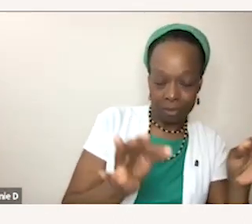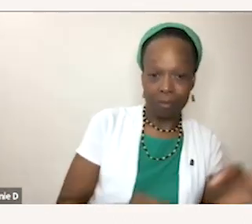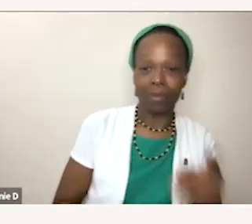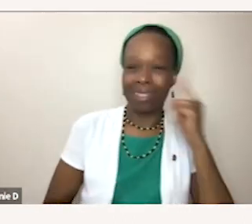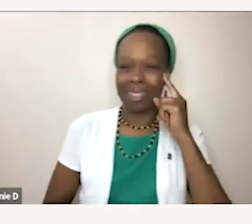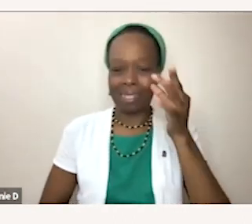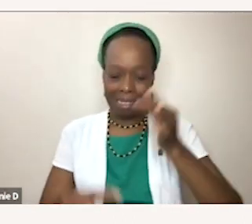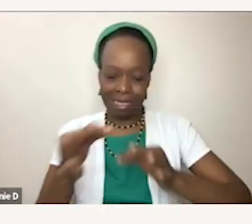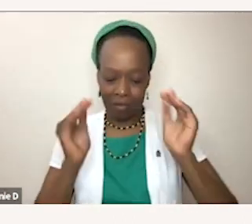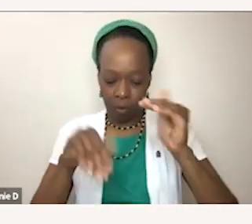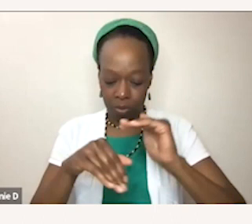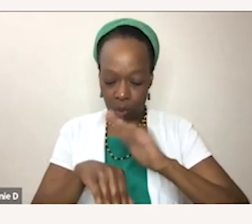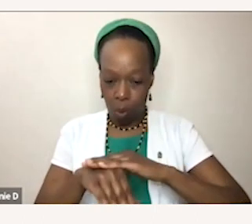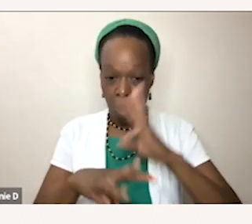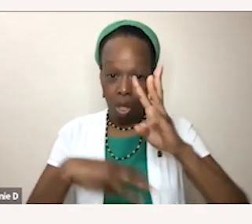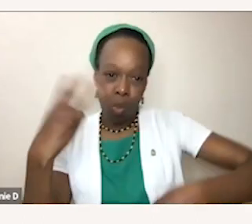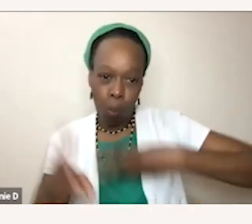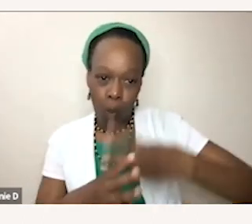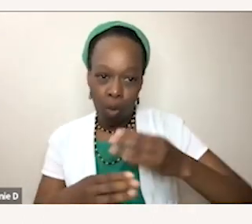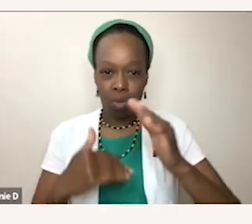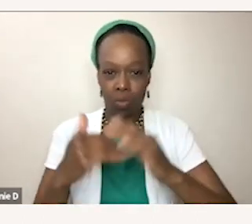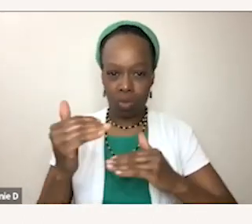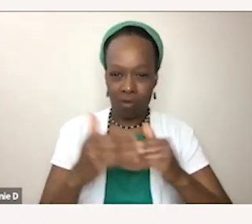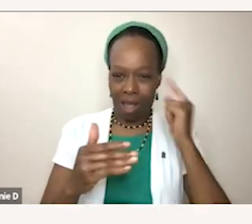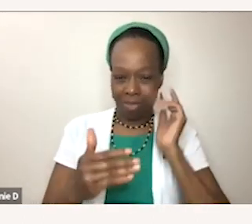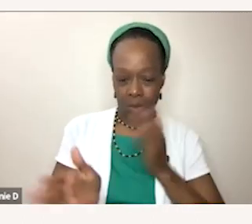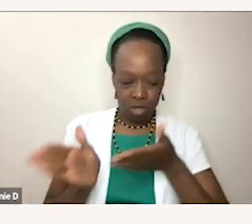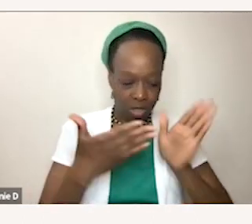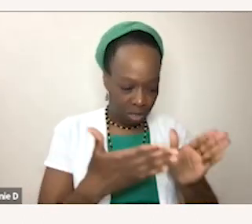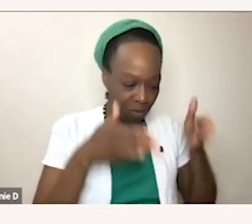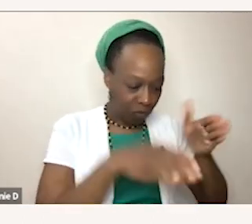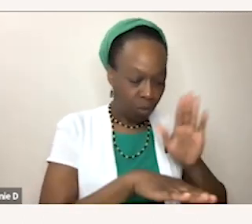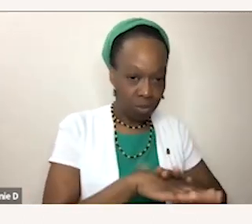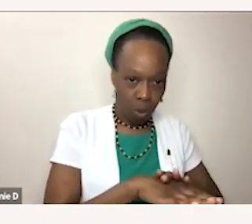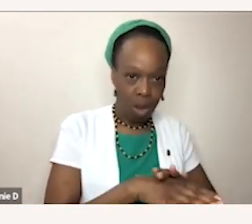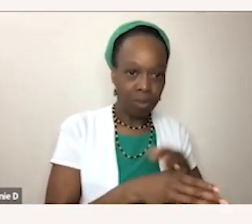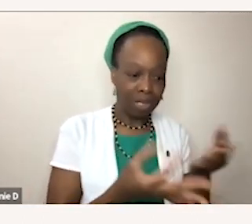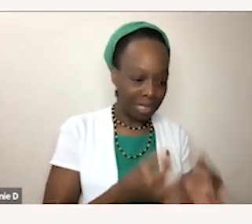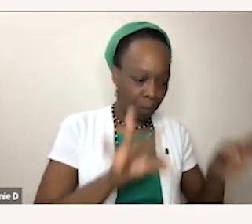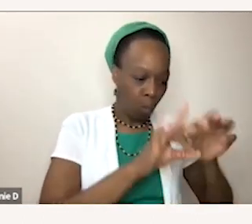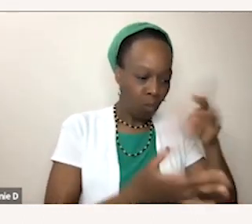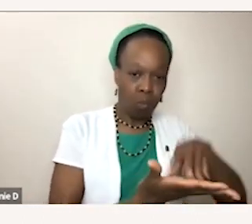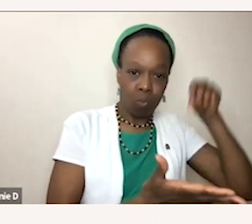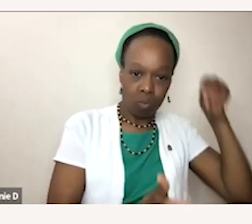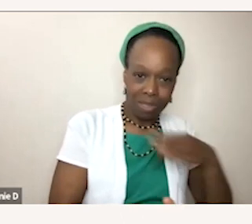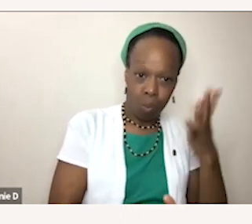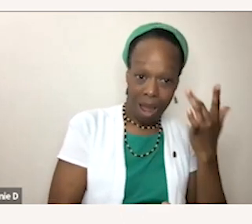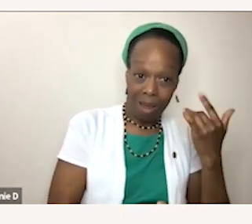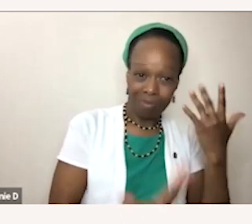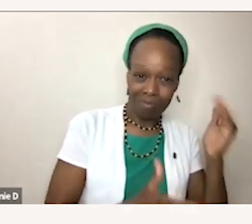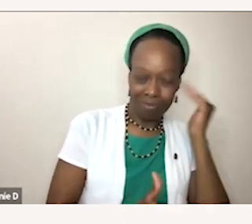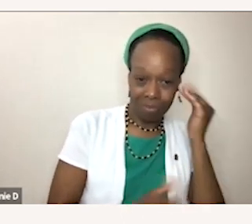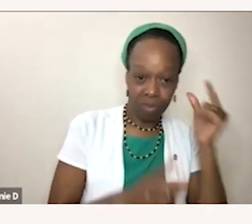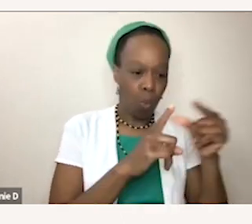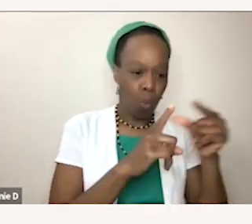be the inclusion and empowerment of students with disabilities, because we know words matter. And I think as we go through all of this,